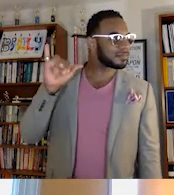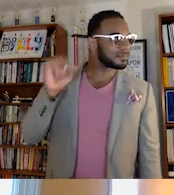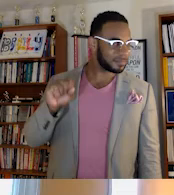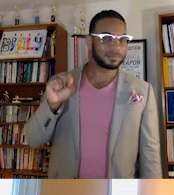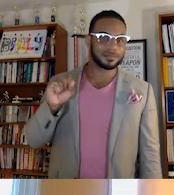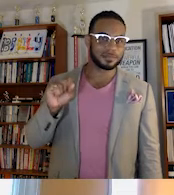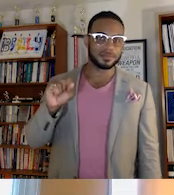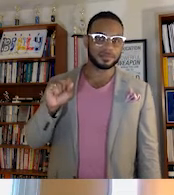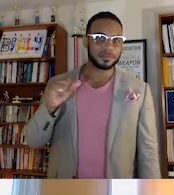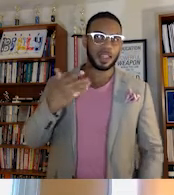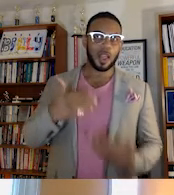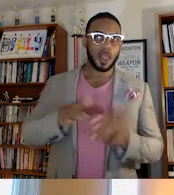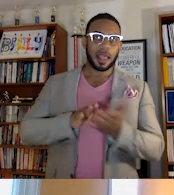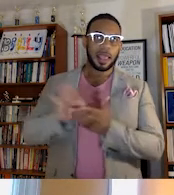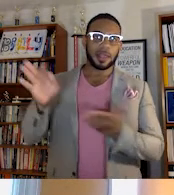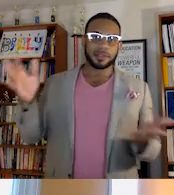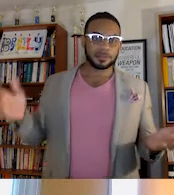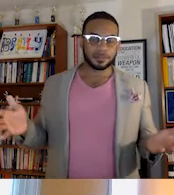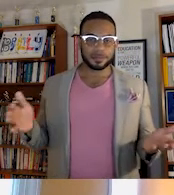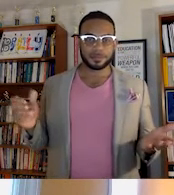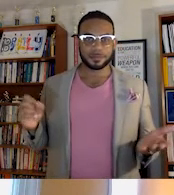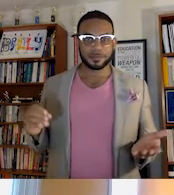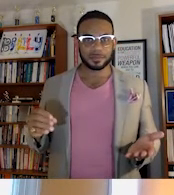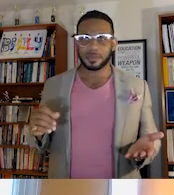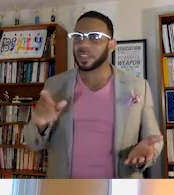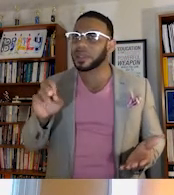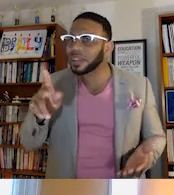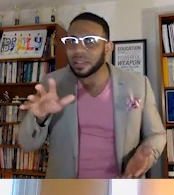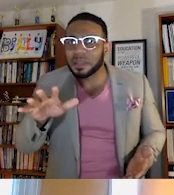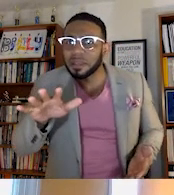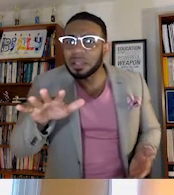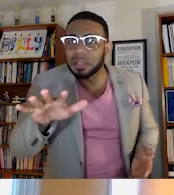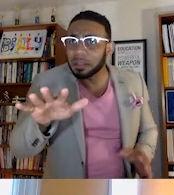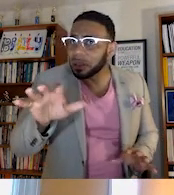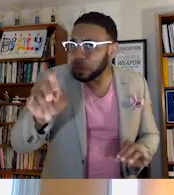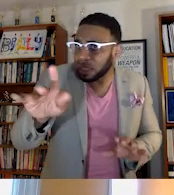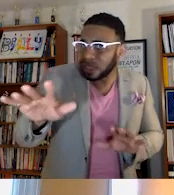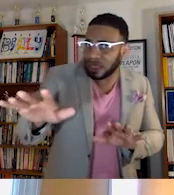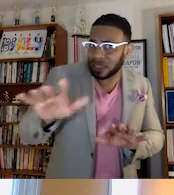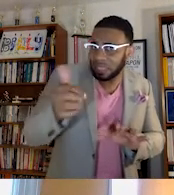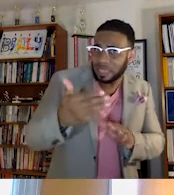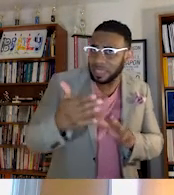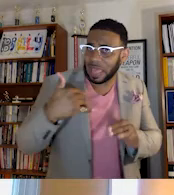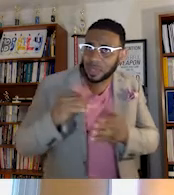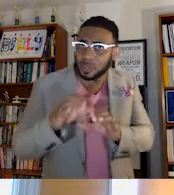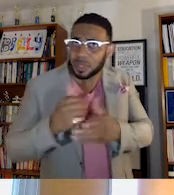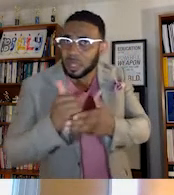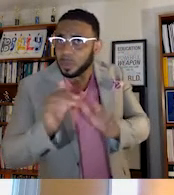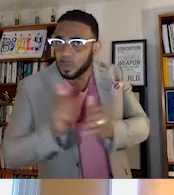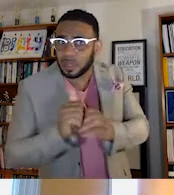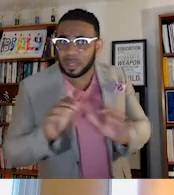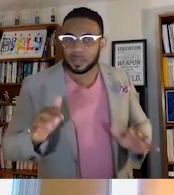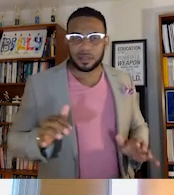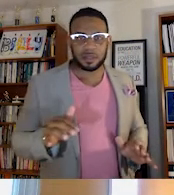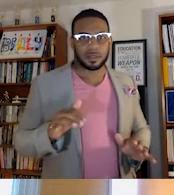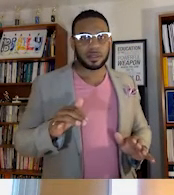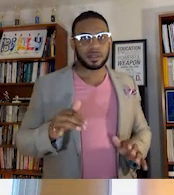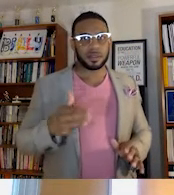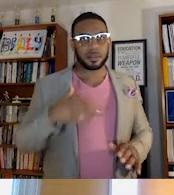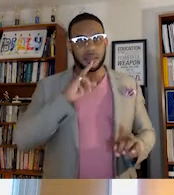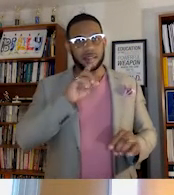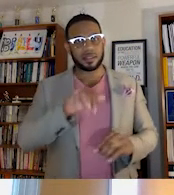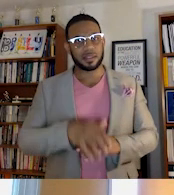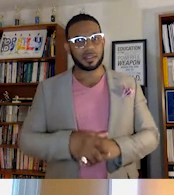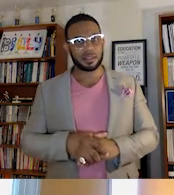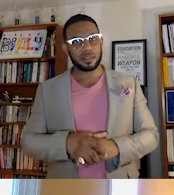I've lost count. So are you okay? What is there anything that I can help you with? And my answer